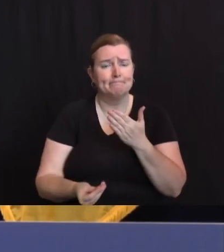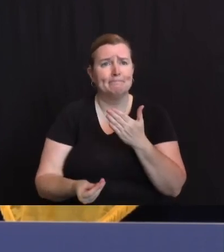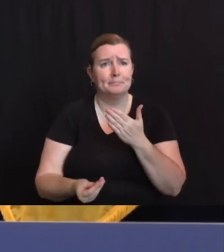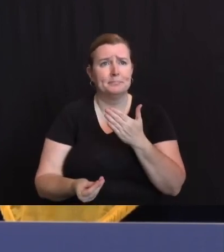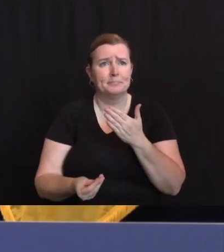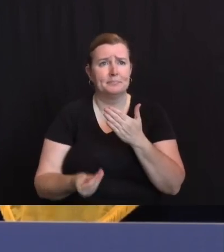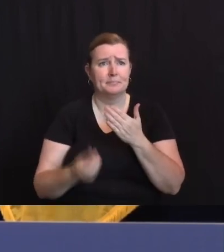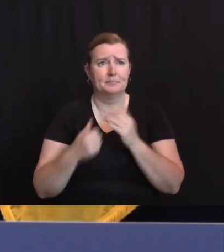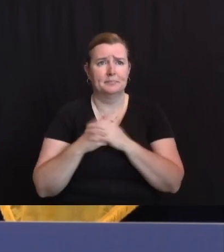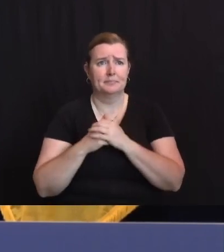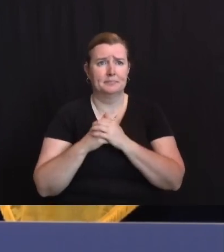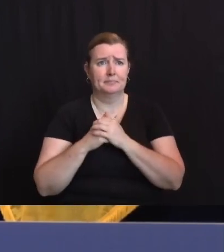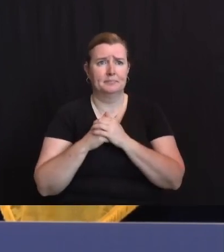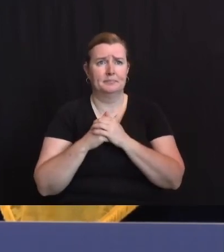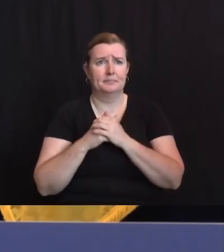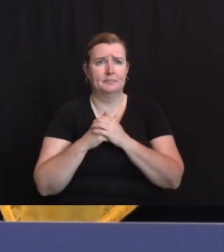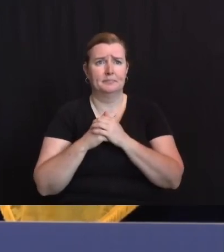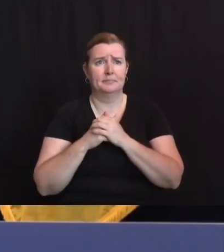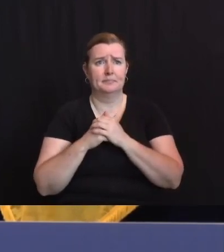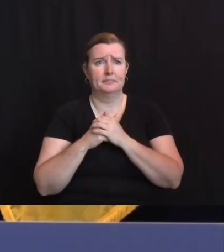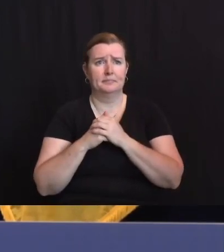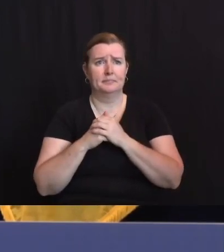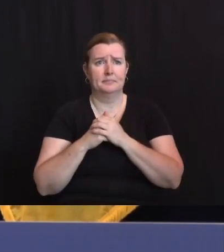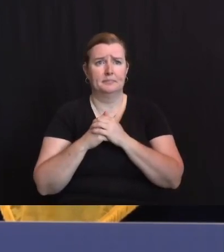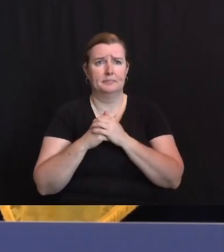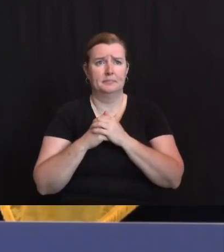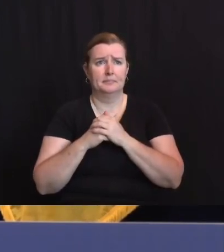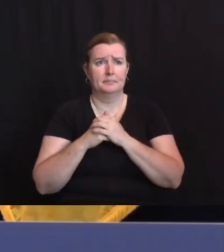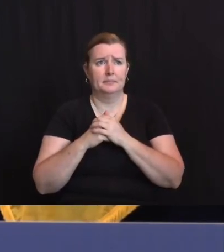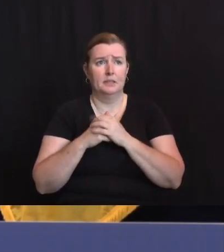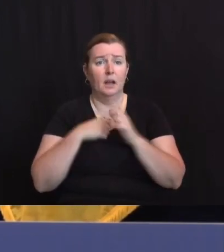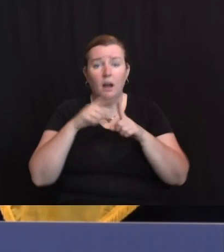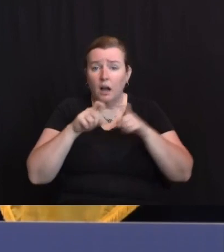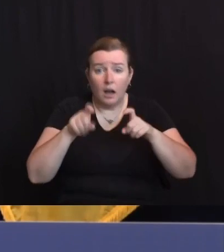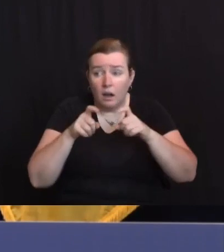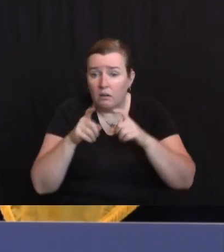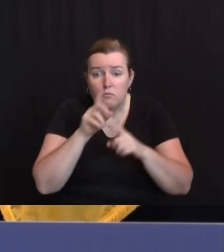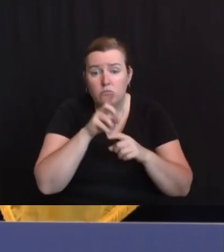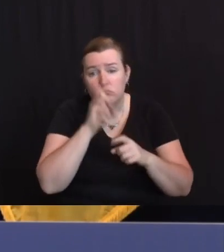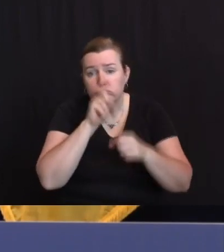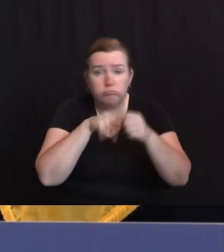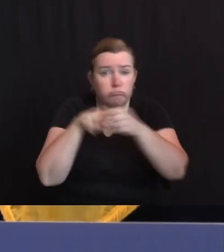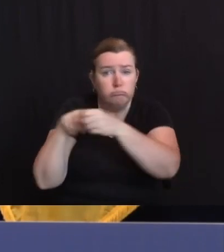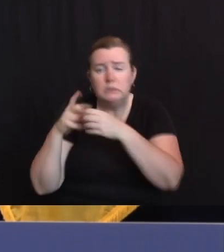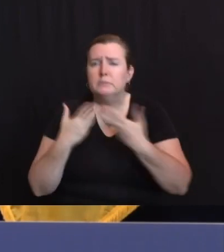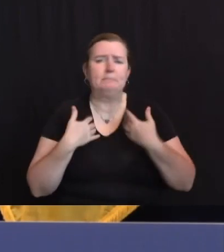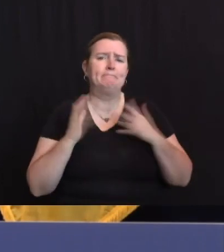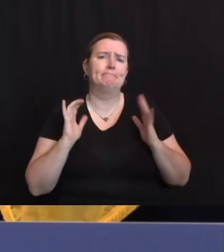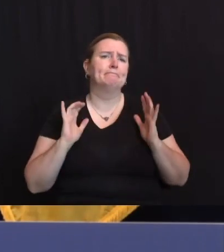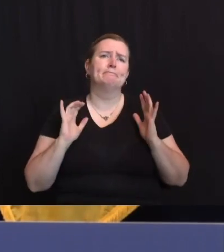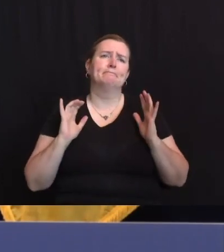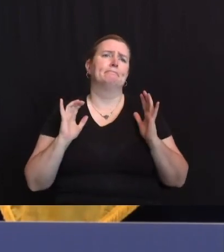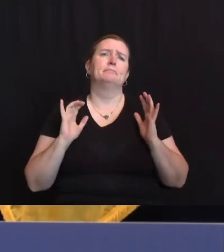of courage to have those conversations on their side. So they are across the spectrum of the 6 months.